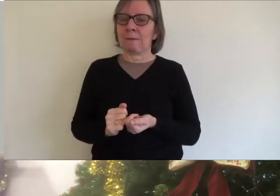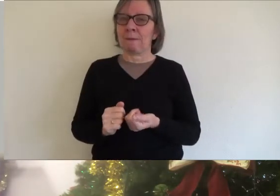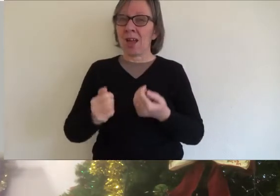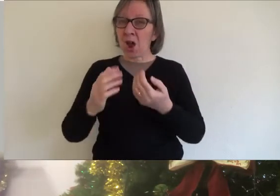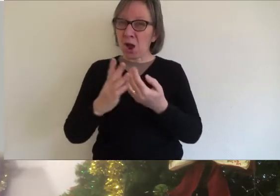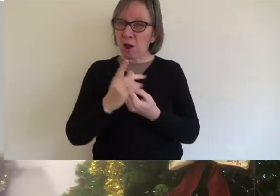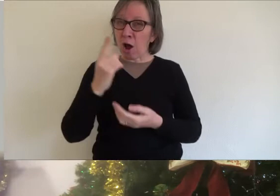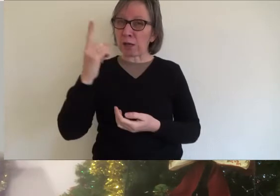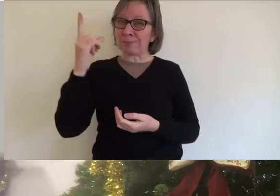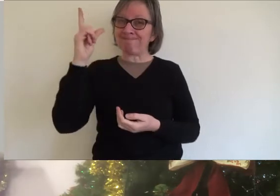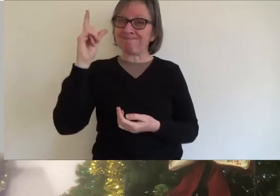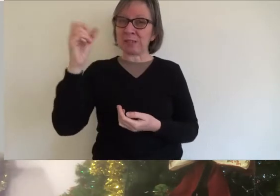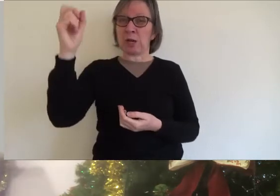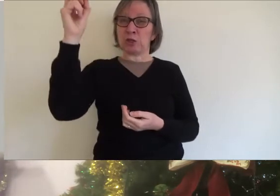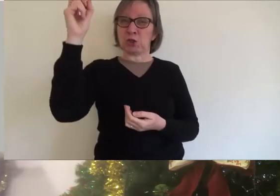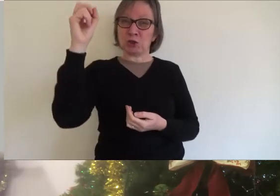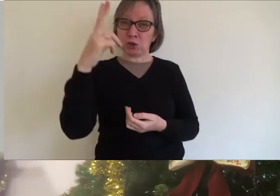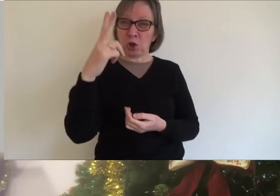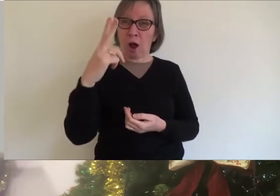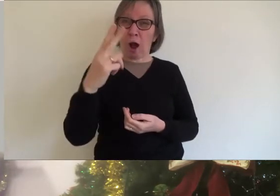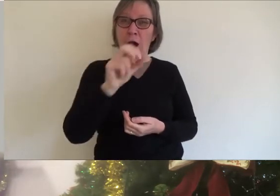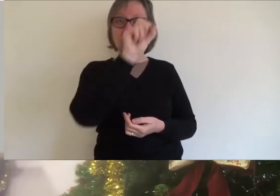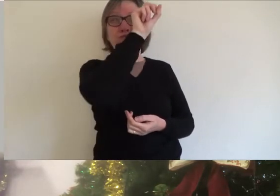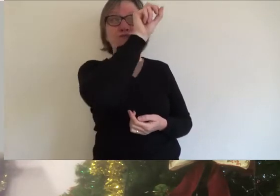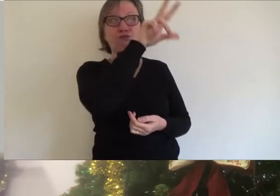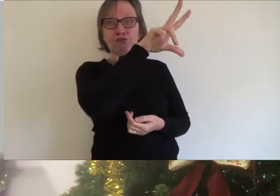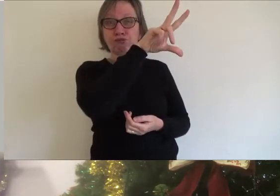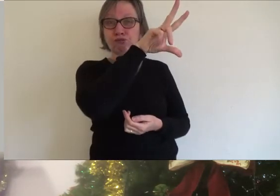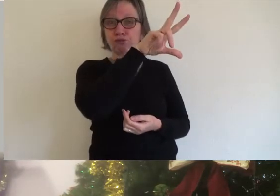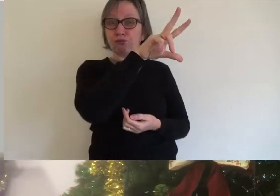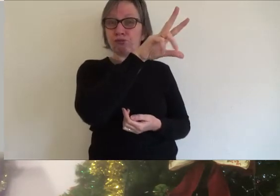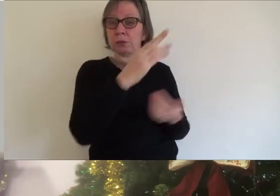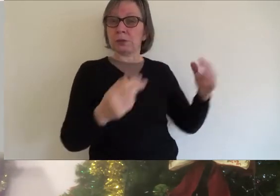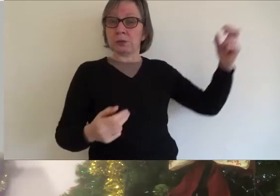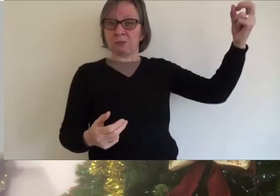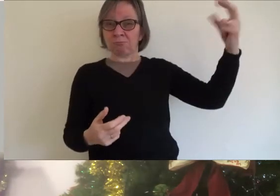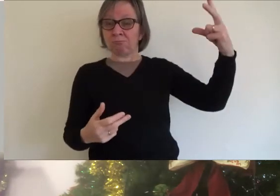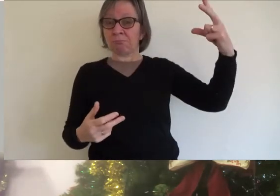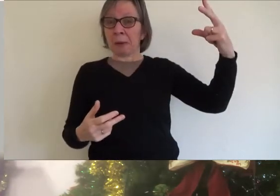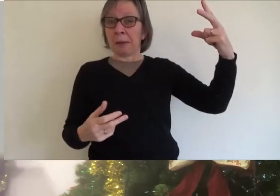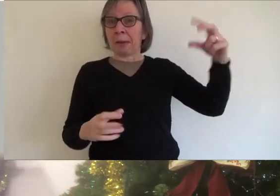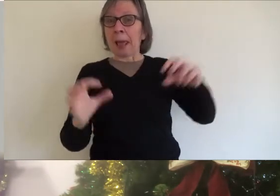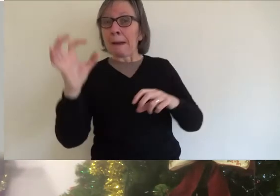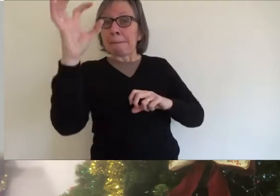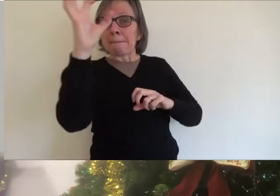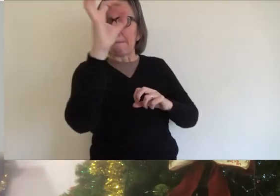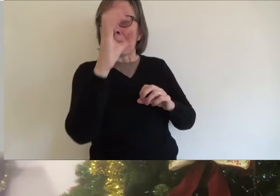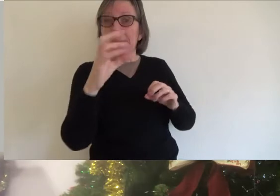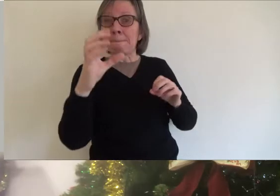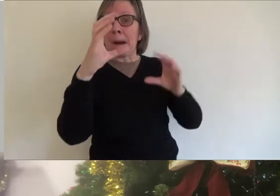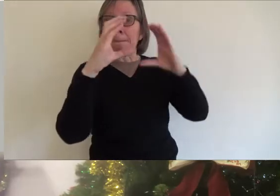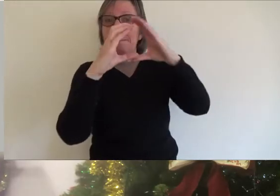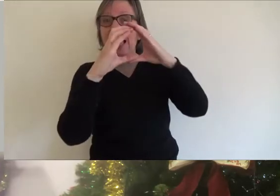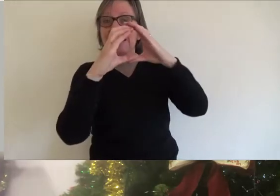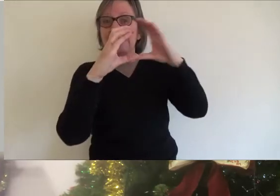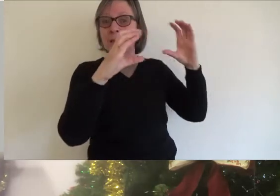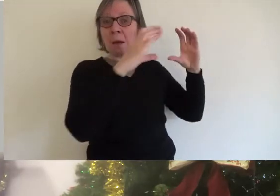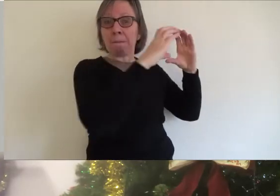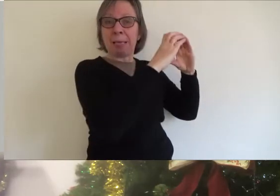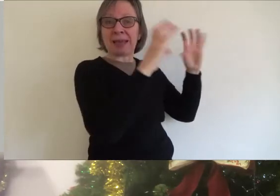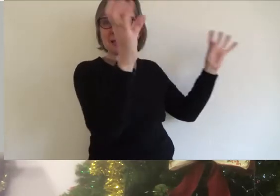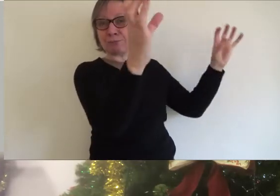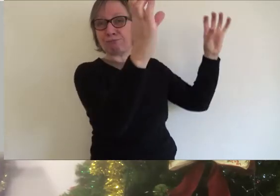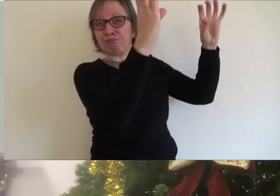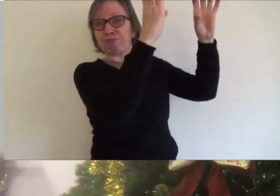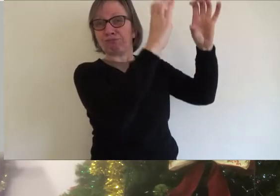He sent a star, whatever that was, astronomically, whether it was a conjunction of planets, whether it was a comet, or whether it was